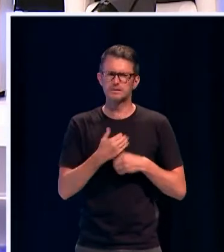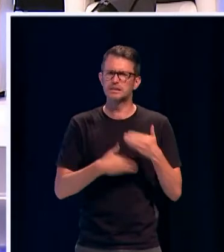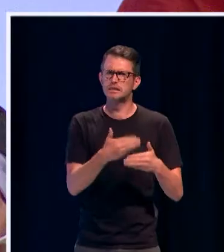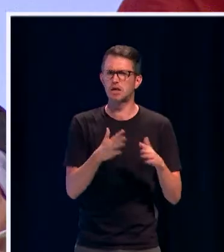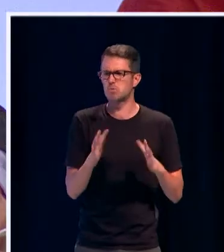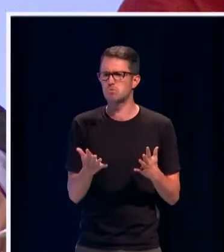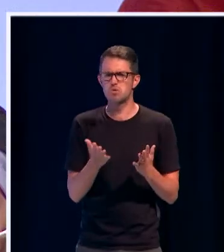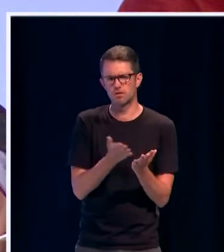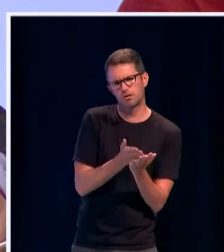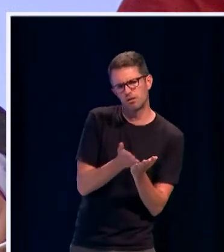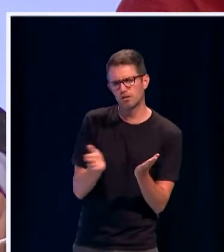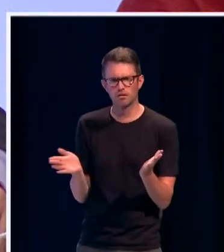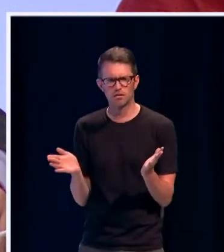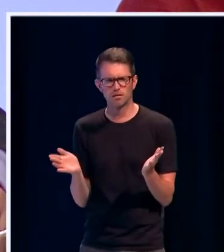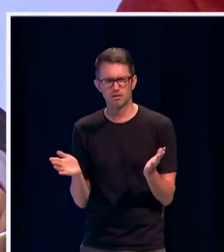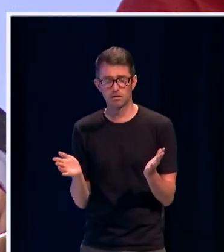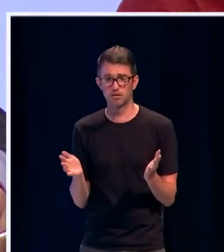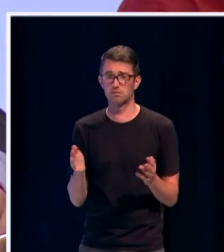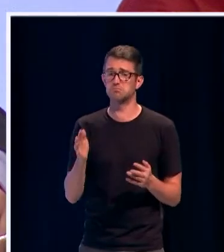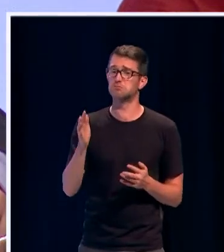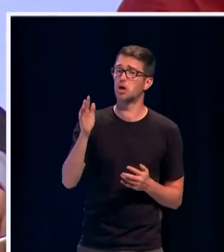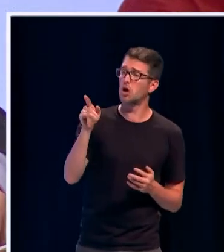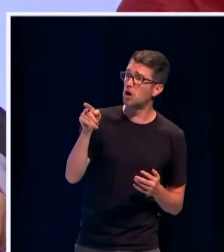an organization.